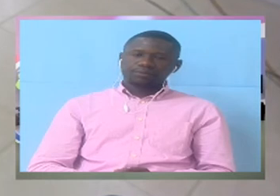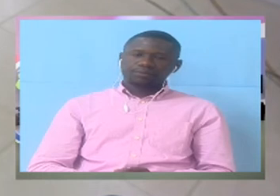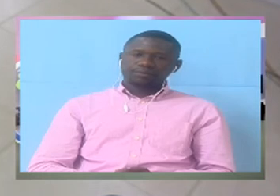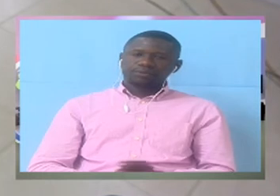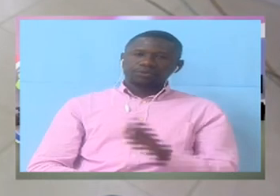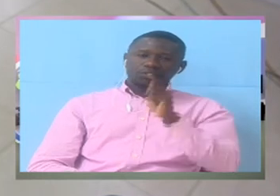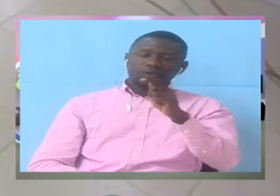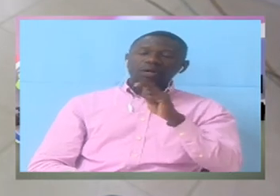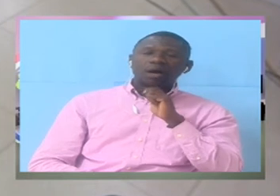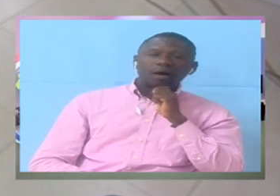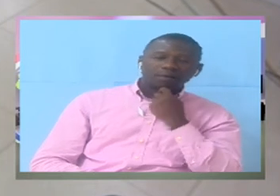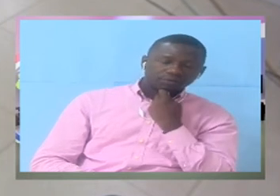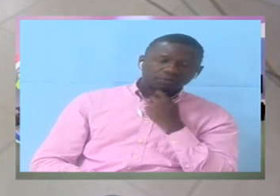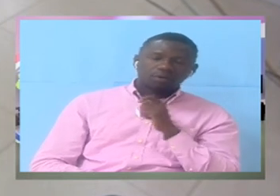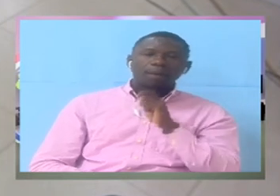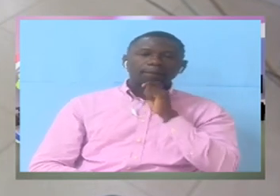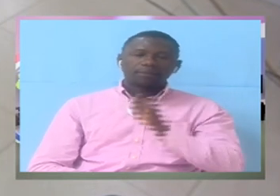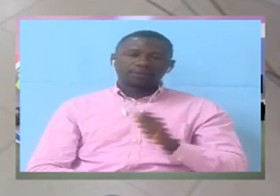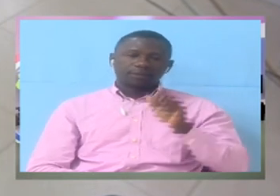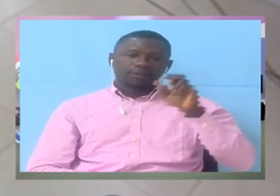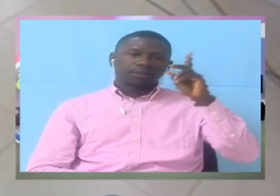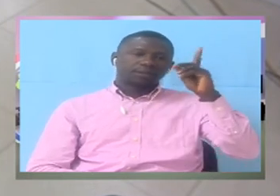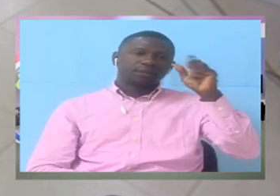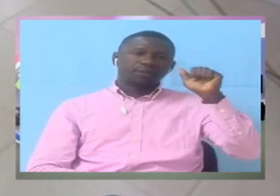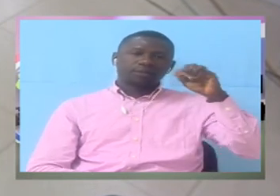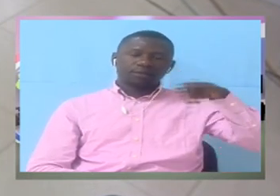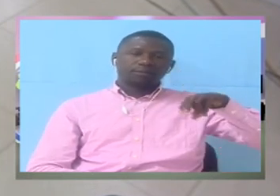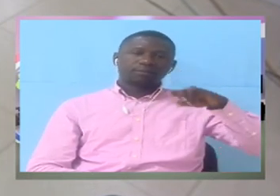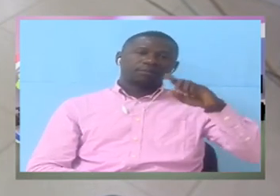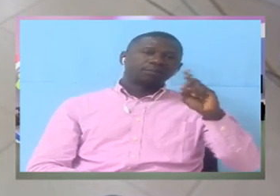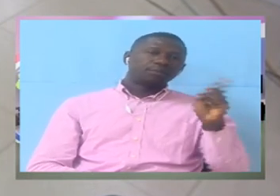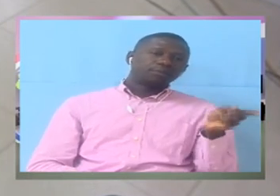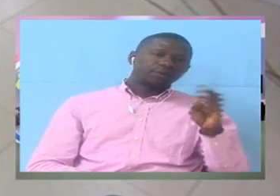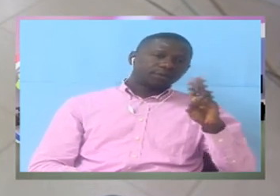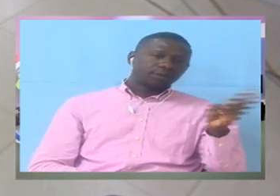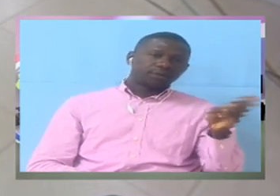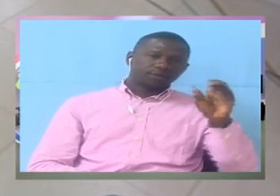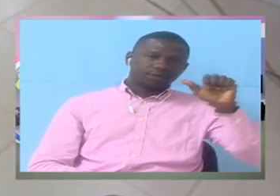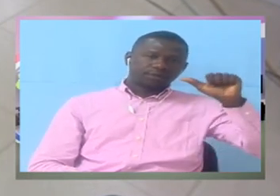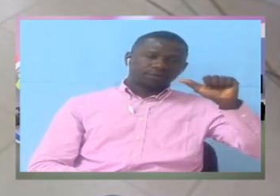Good afternoon, Mr. Dampha. Inyang, Mr. Dampha.